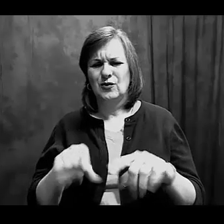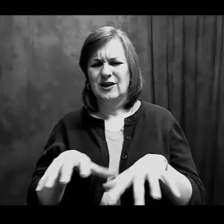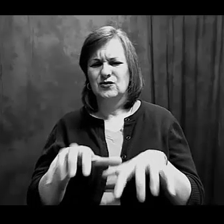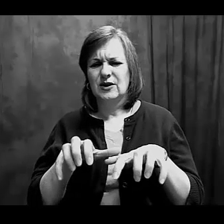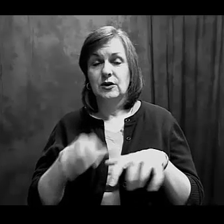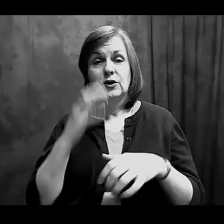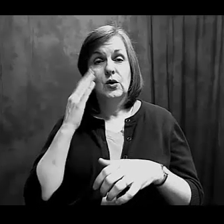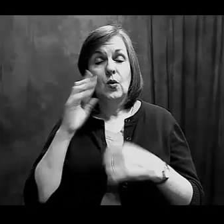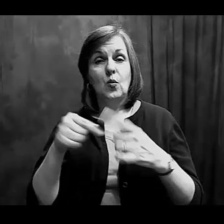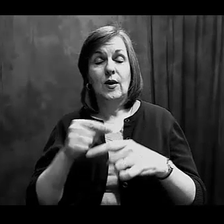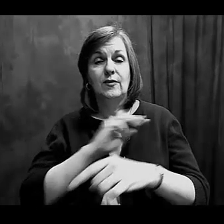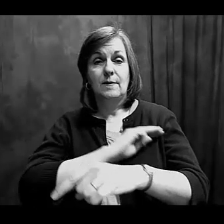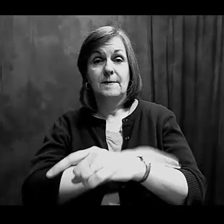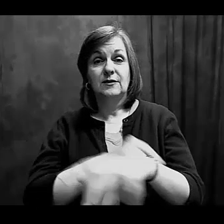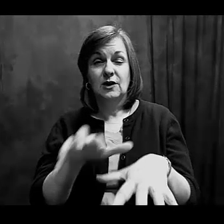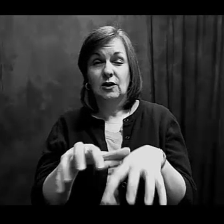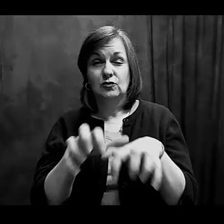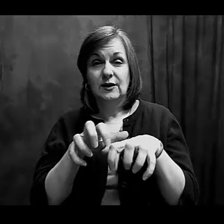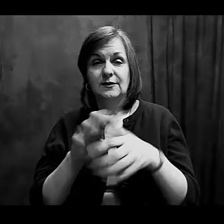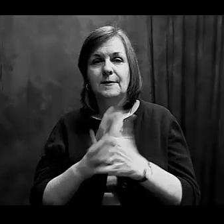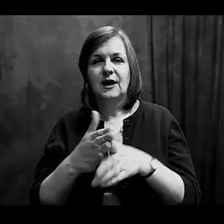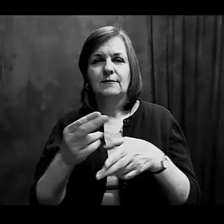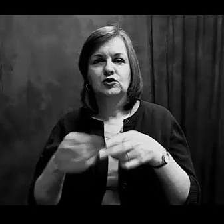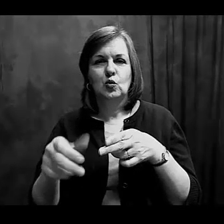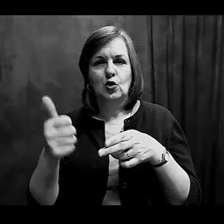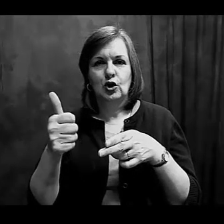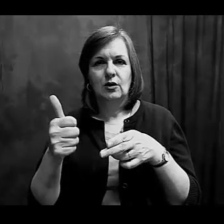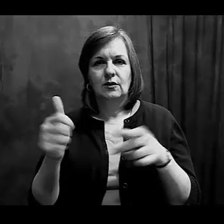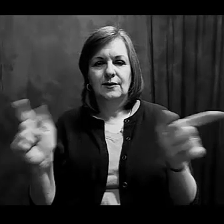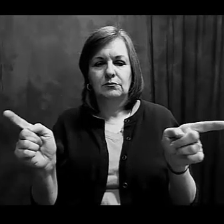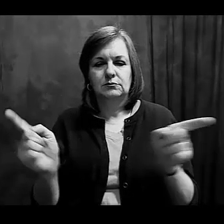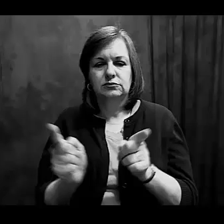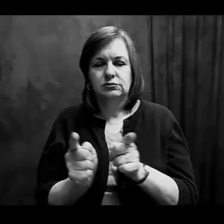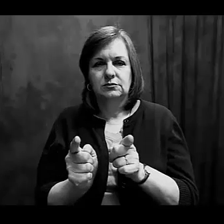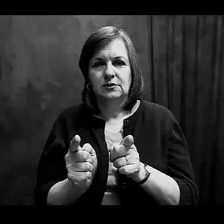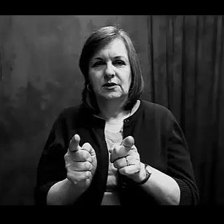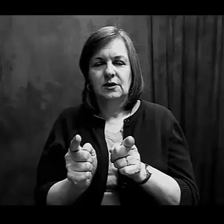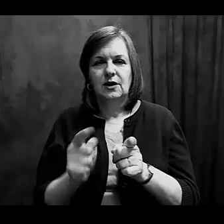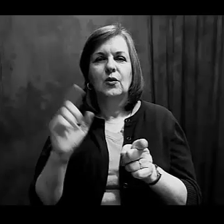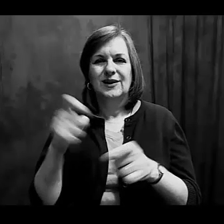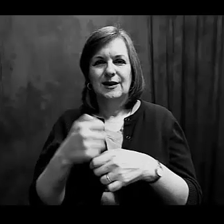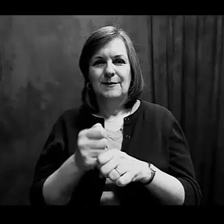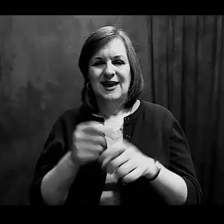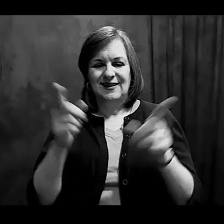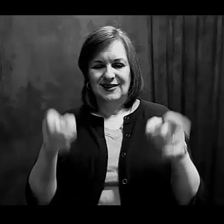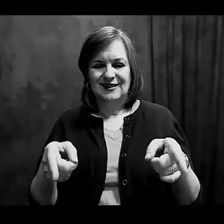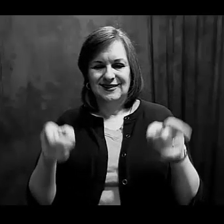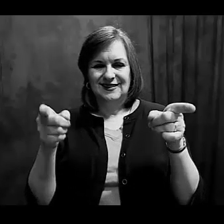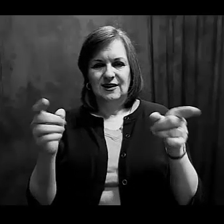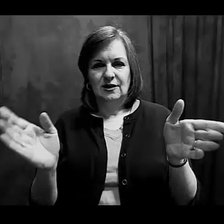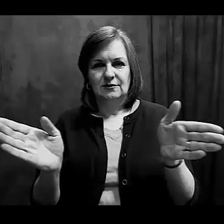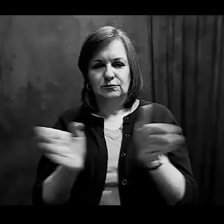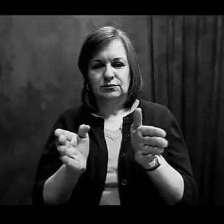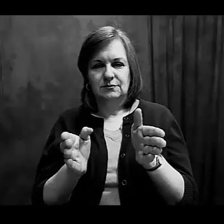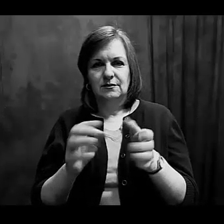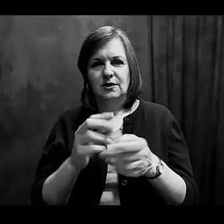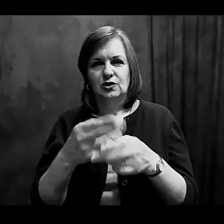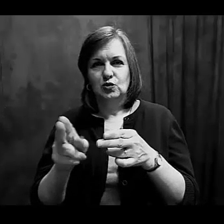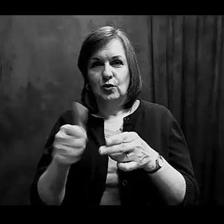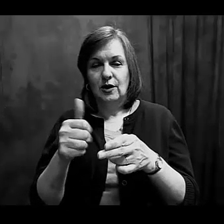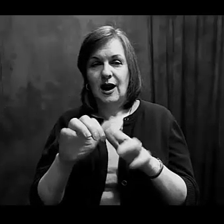We know when a muscle contracts, it gets shorter. So we need to shorten this. Well, we're going to shorten it by decreasing